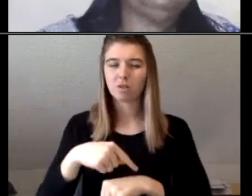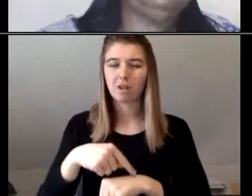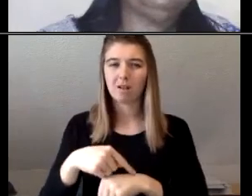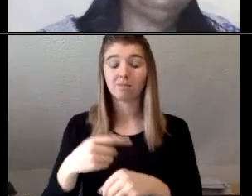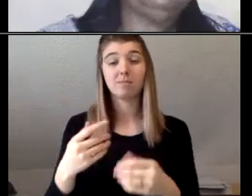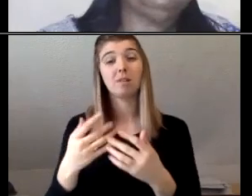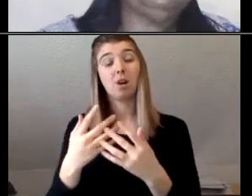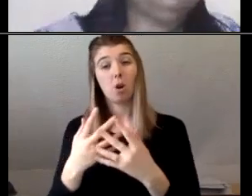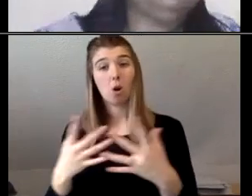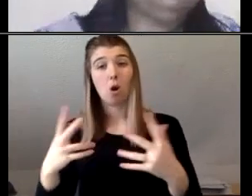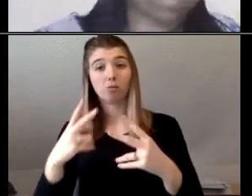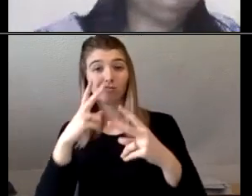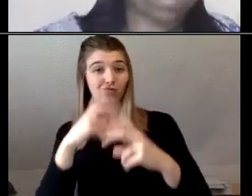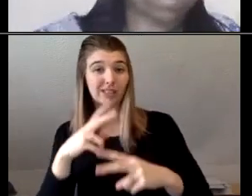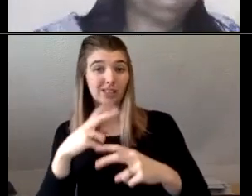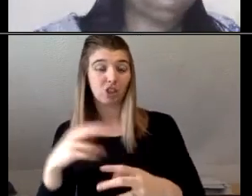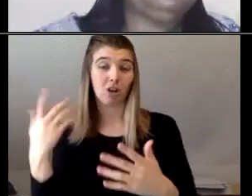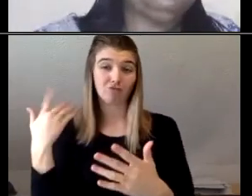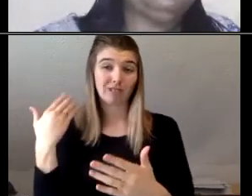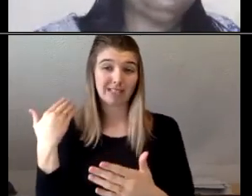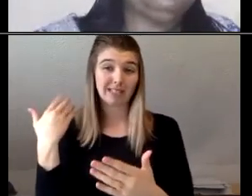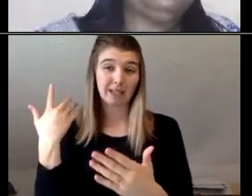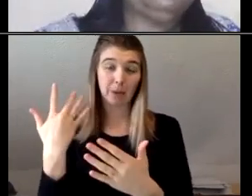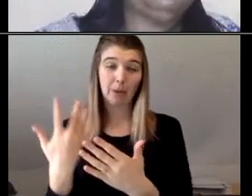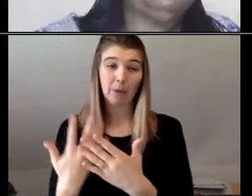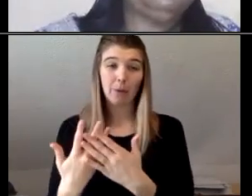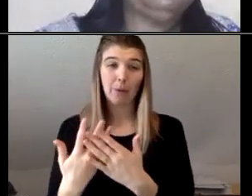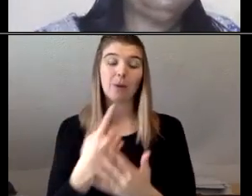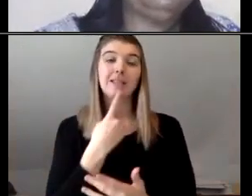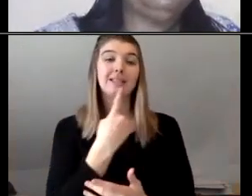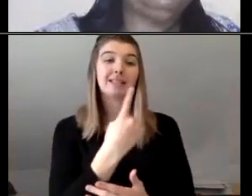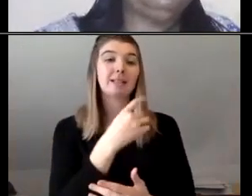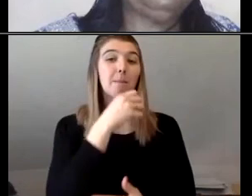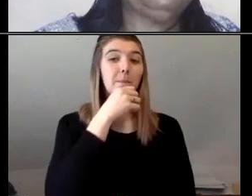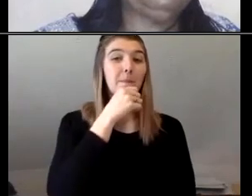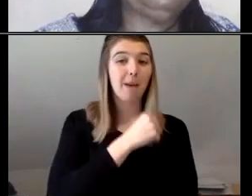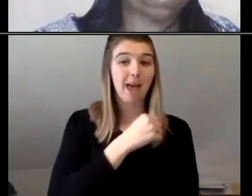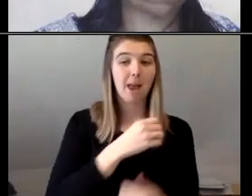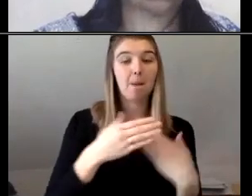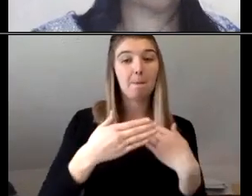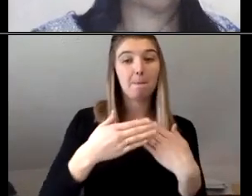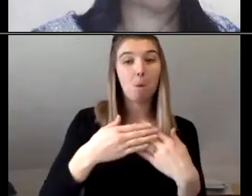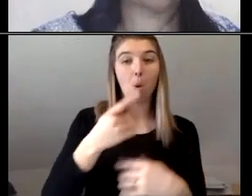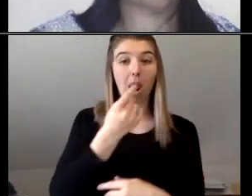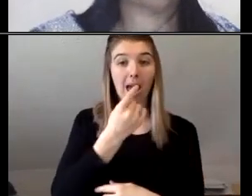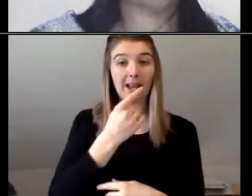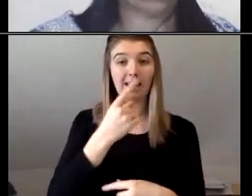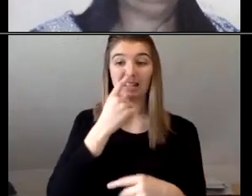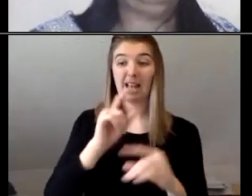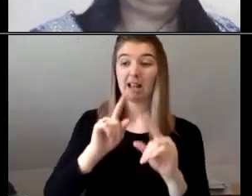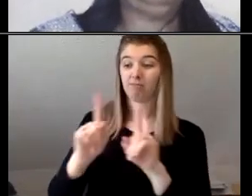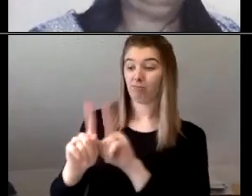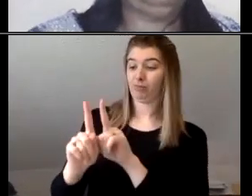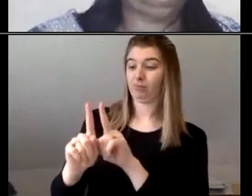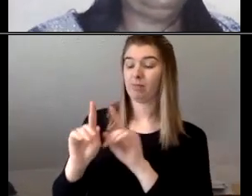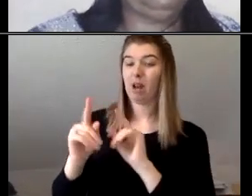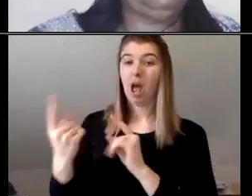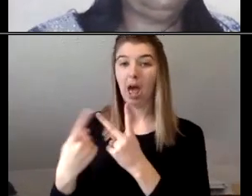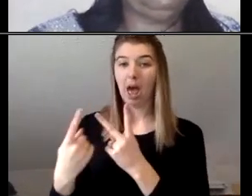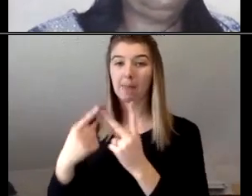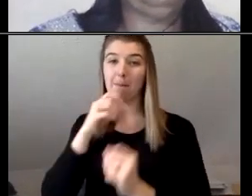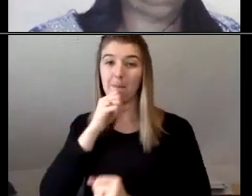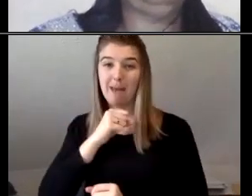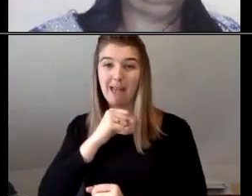probably won't be a surprise, that men are more likely to mentor men and white men are more likely to mentor white men.